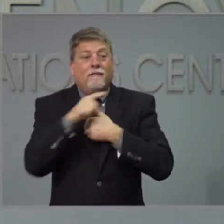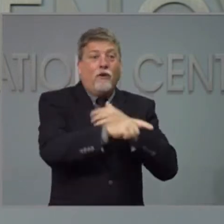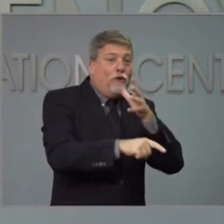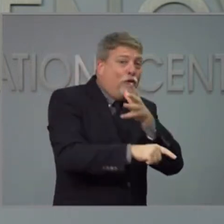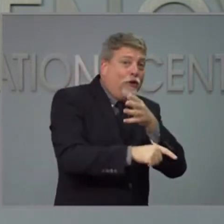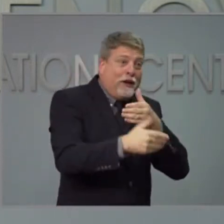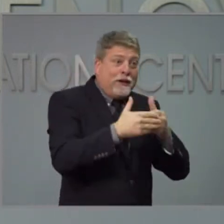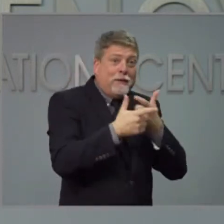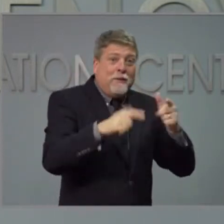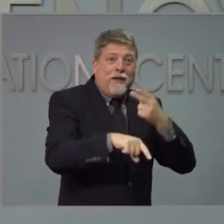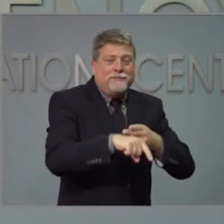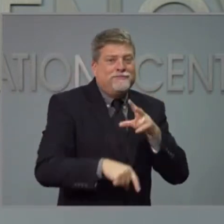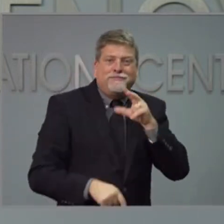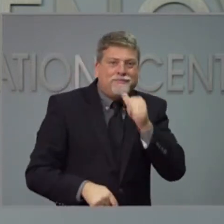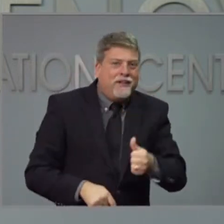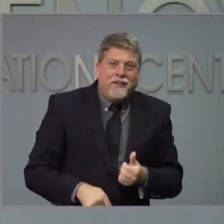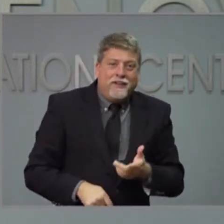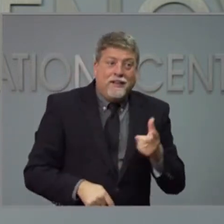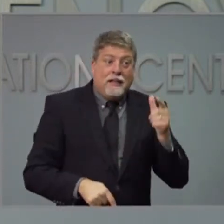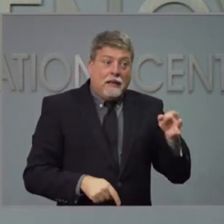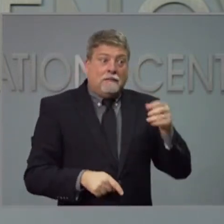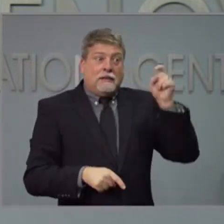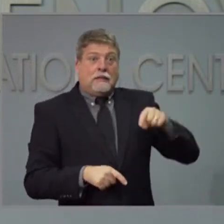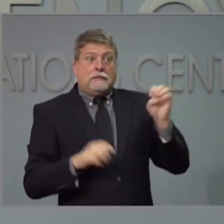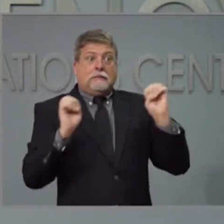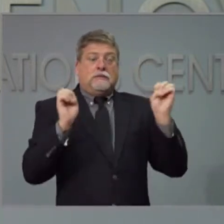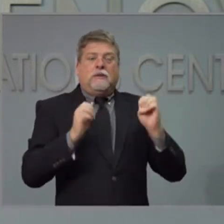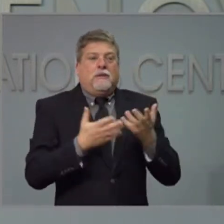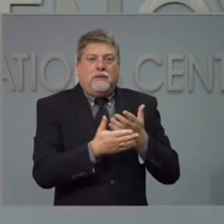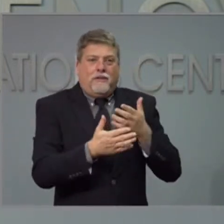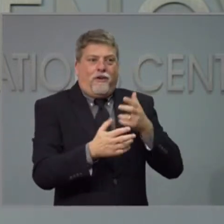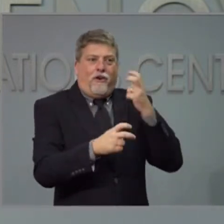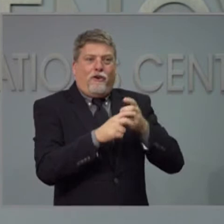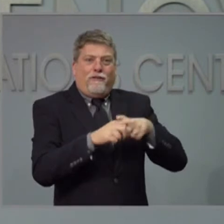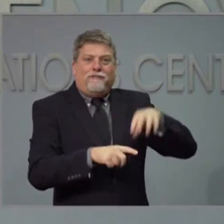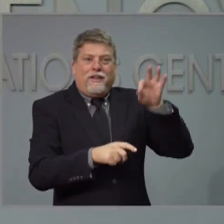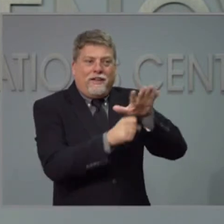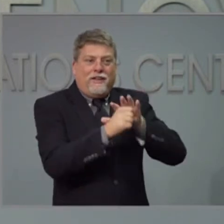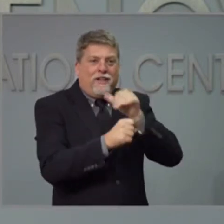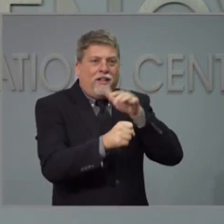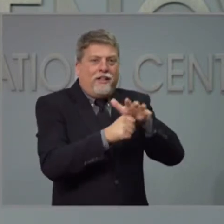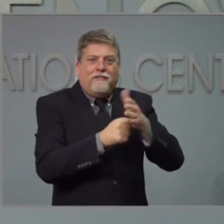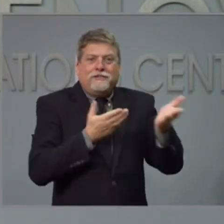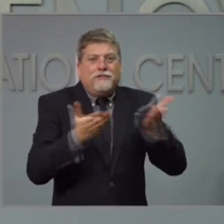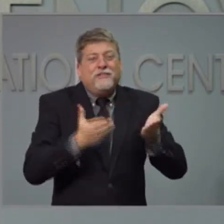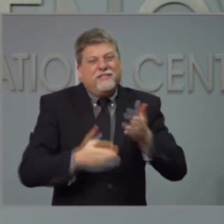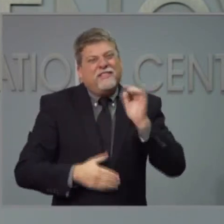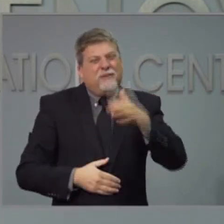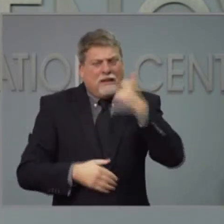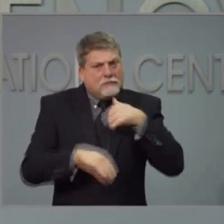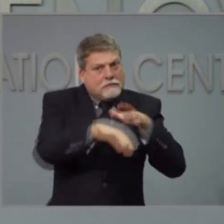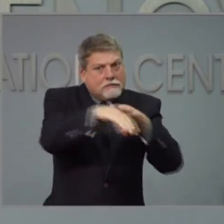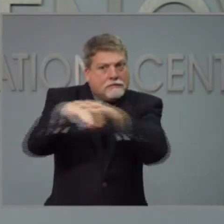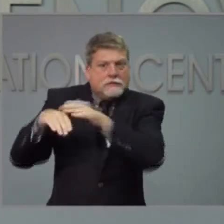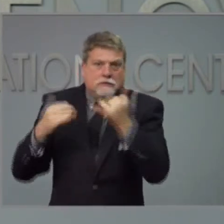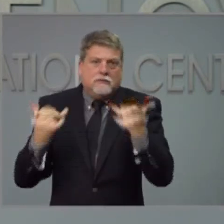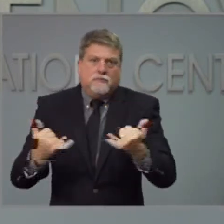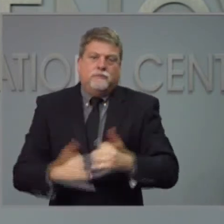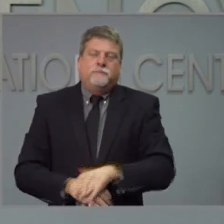all to make sure that we are being incredibly vigilant, both in rural communities and others. Thank you.